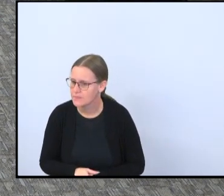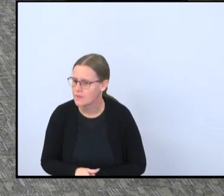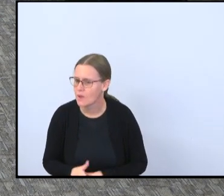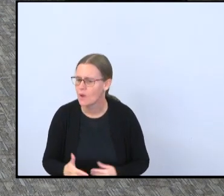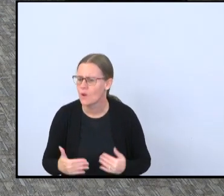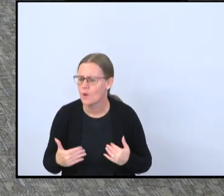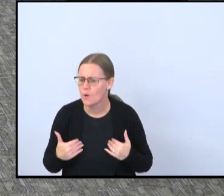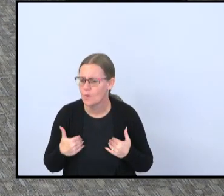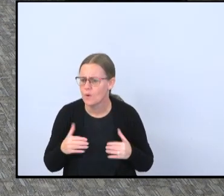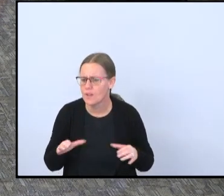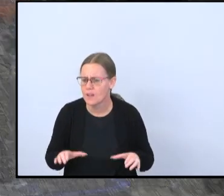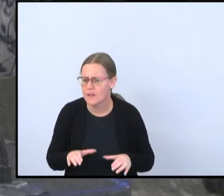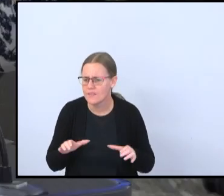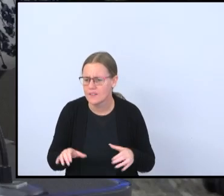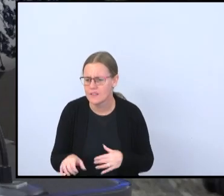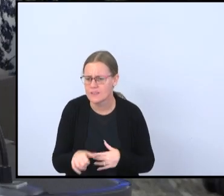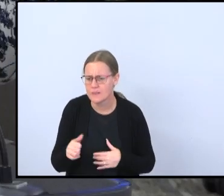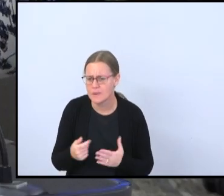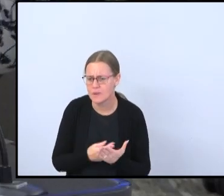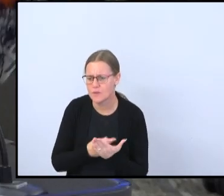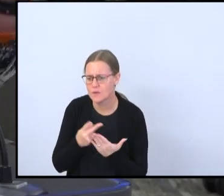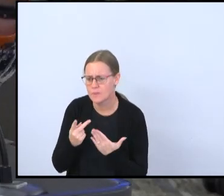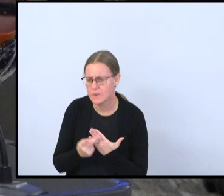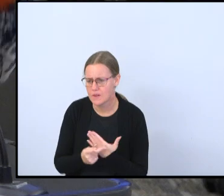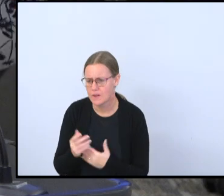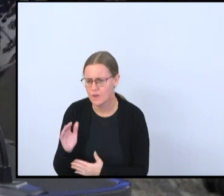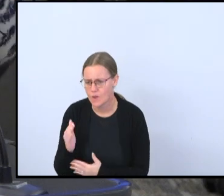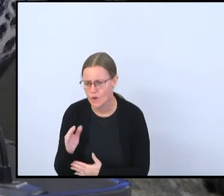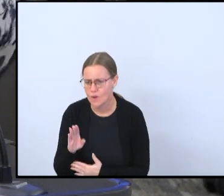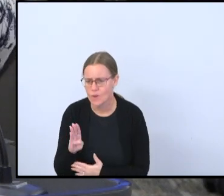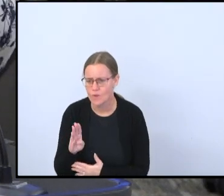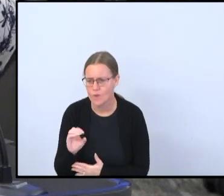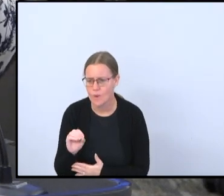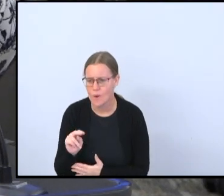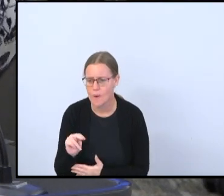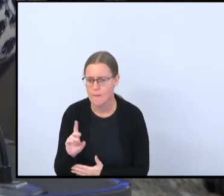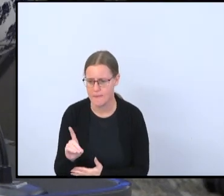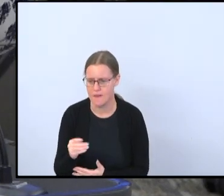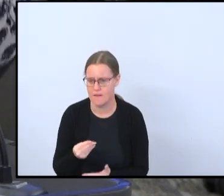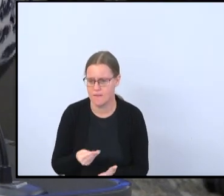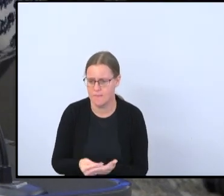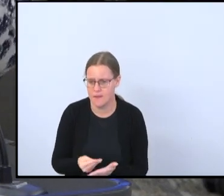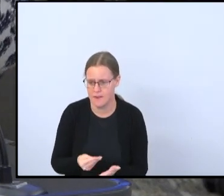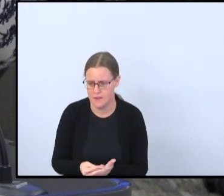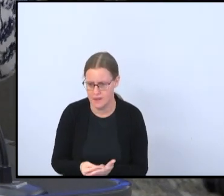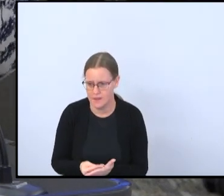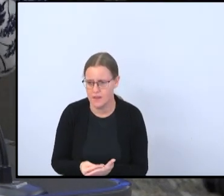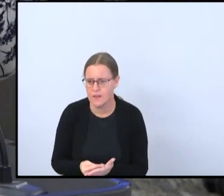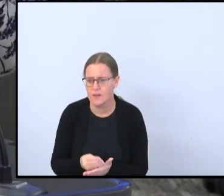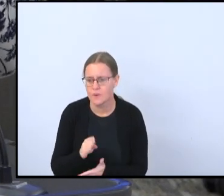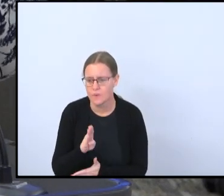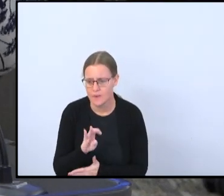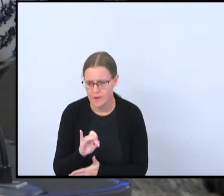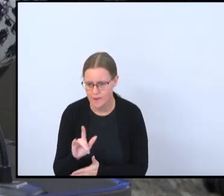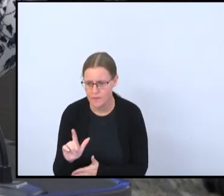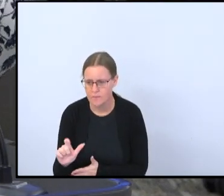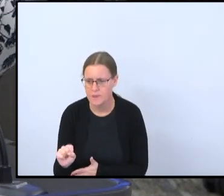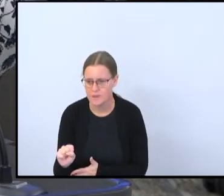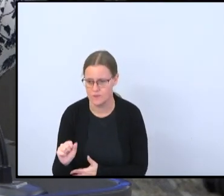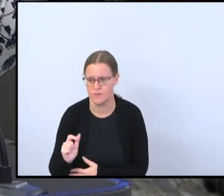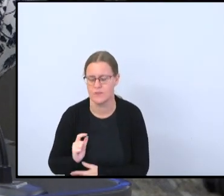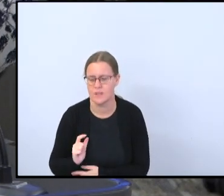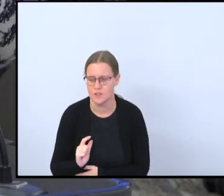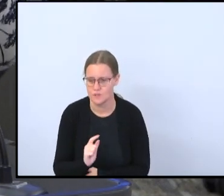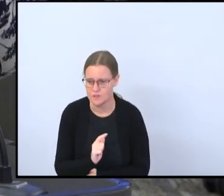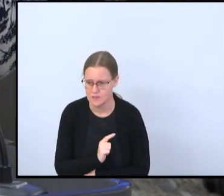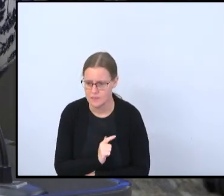some projects similar to this also through bond money or leftover bond money. There are bills in front of the legislature this